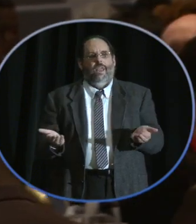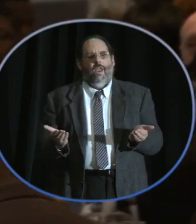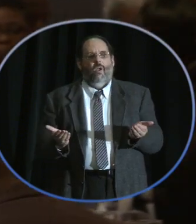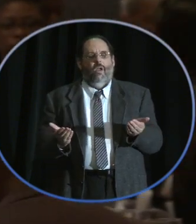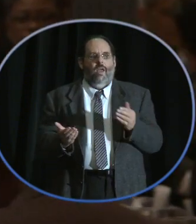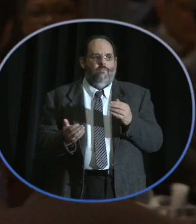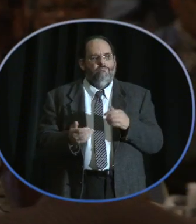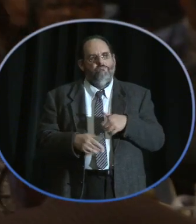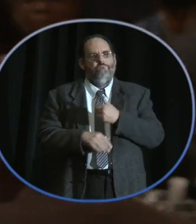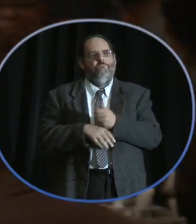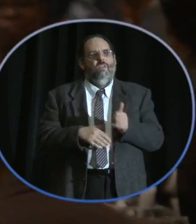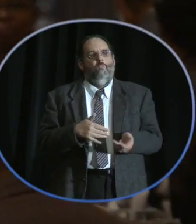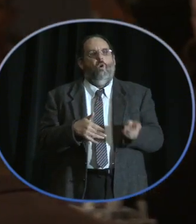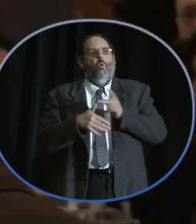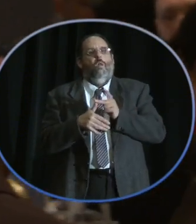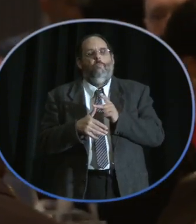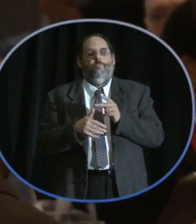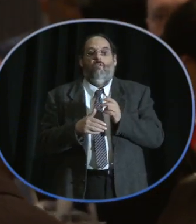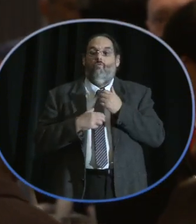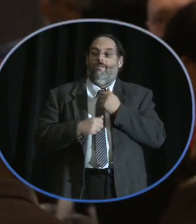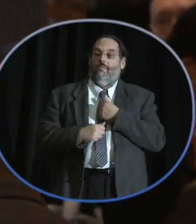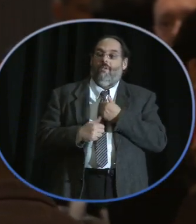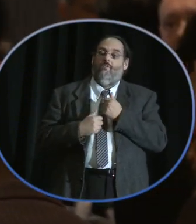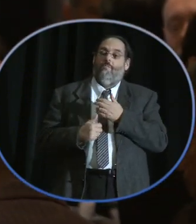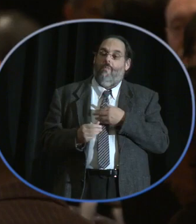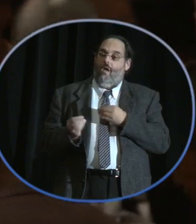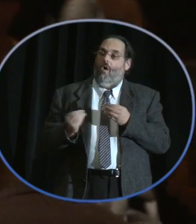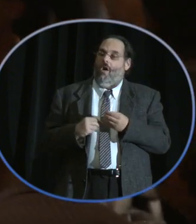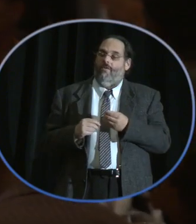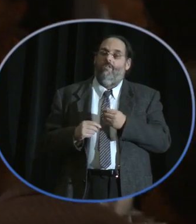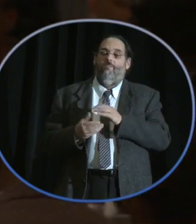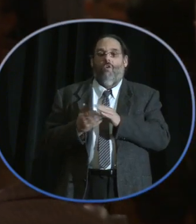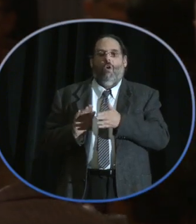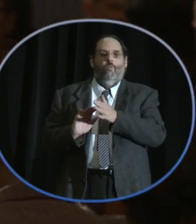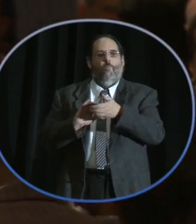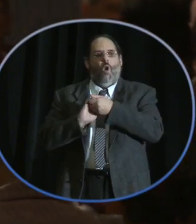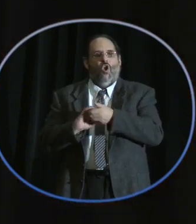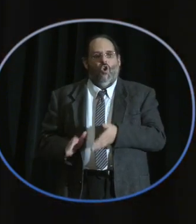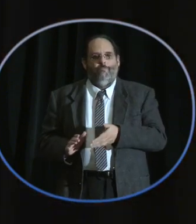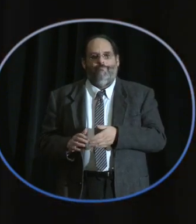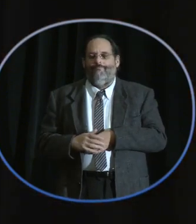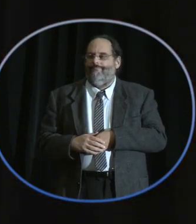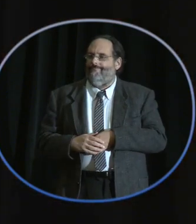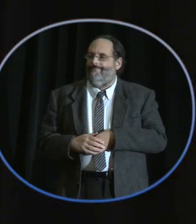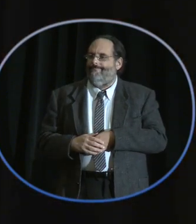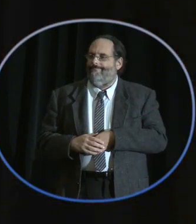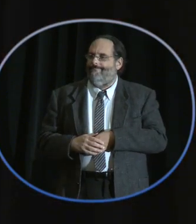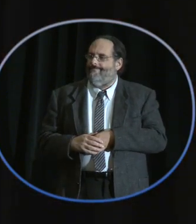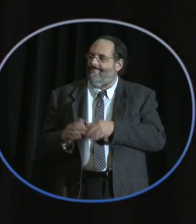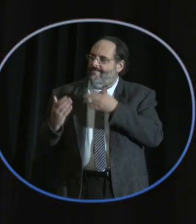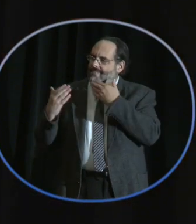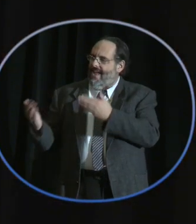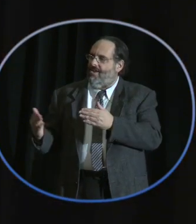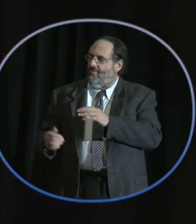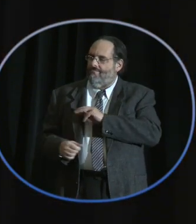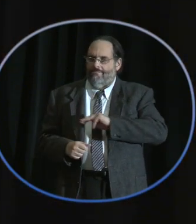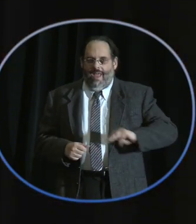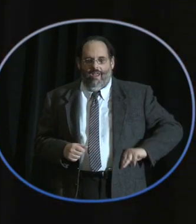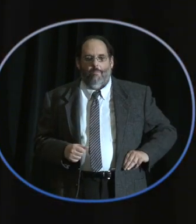it a priority and entrusting me and my office as your partner in the work. Thank you.